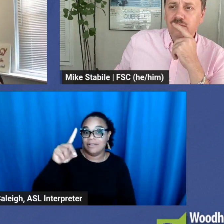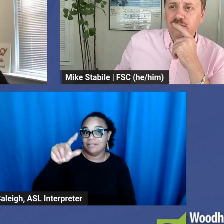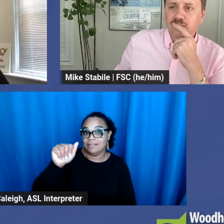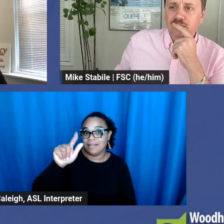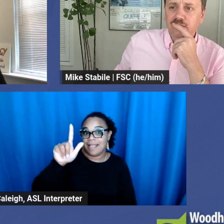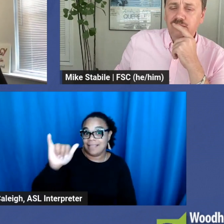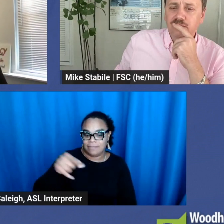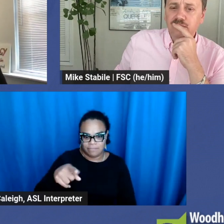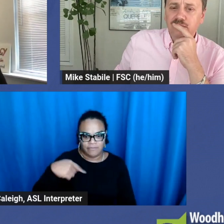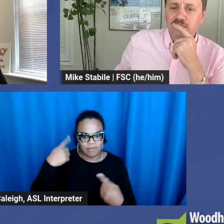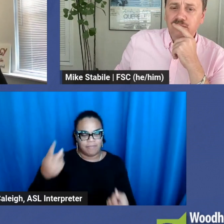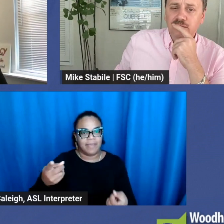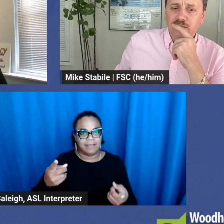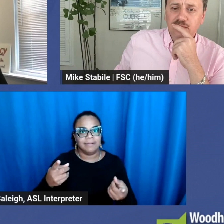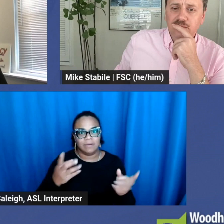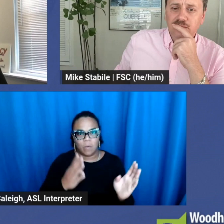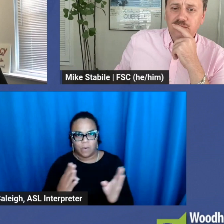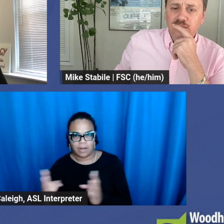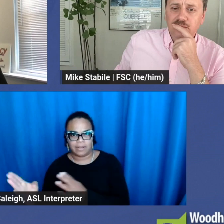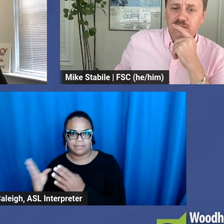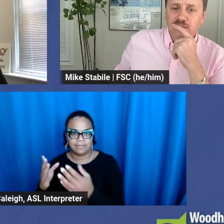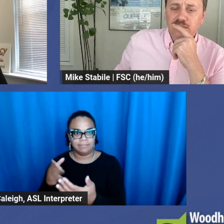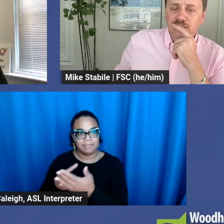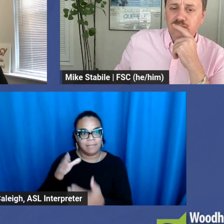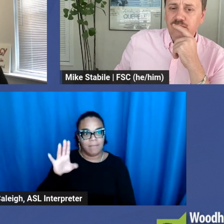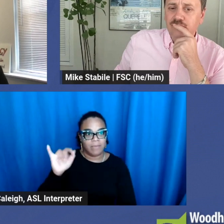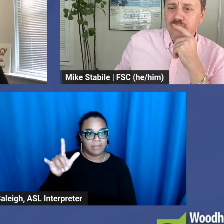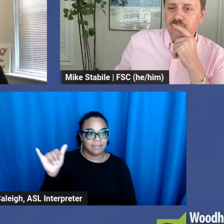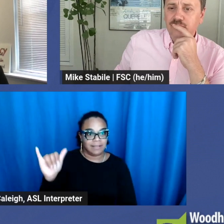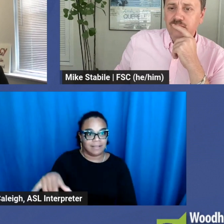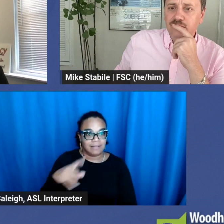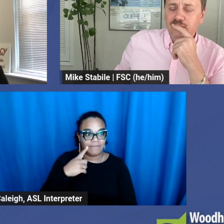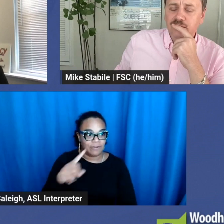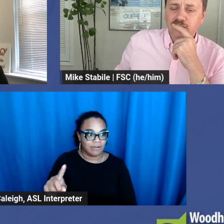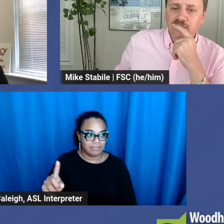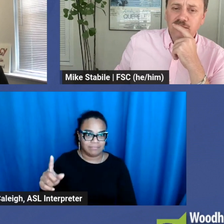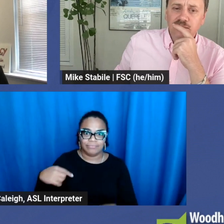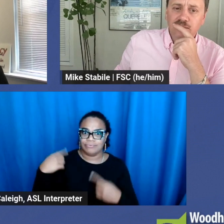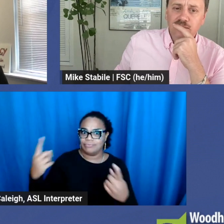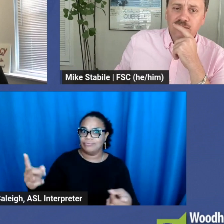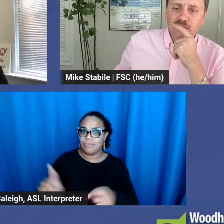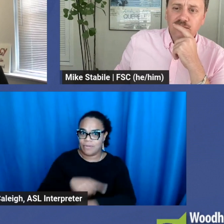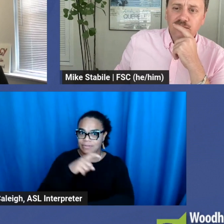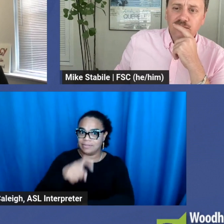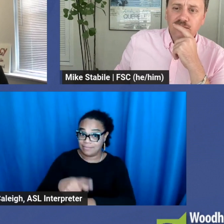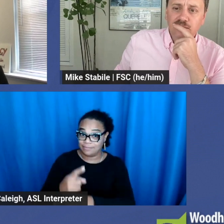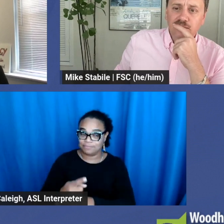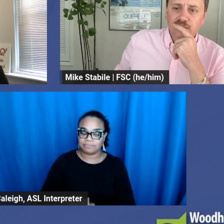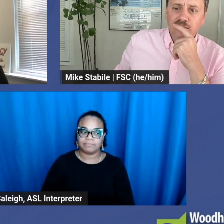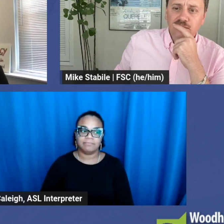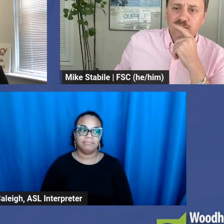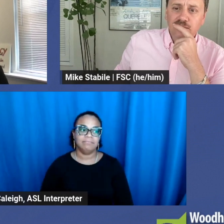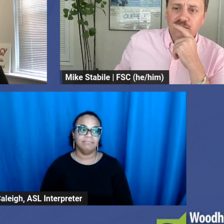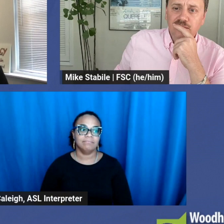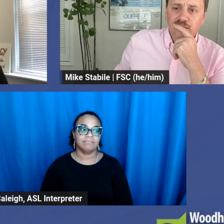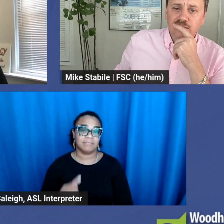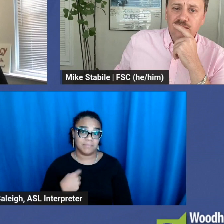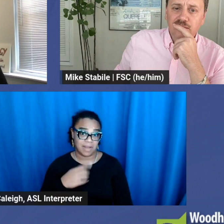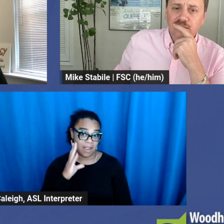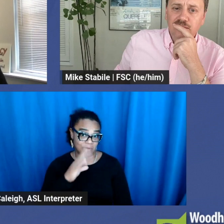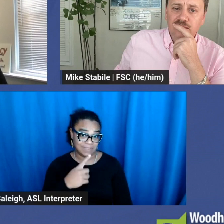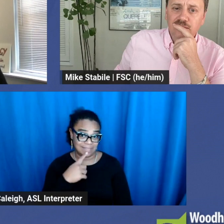organizing against bills like this for a while now, and I would argue that FOSTA,